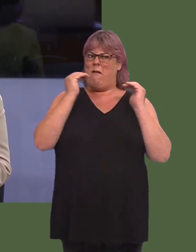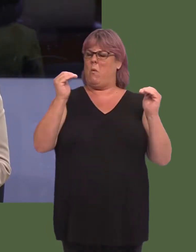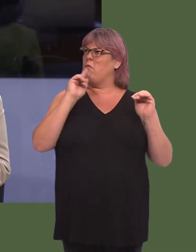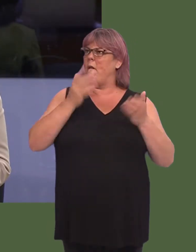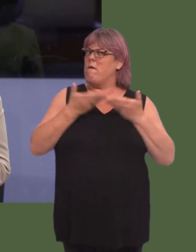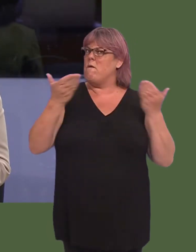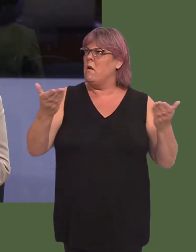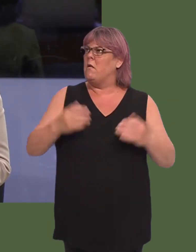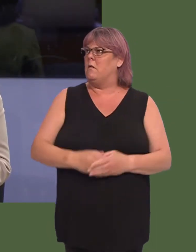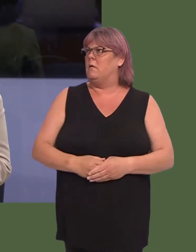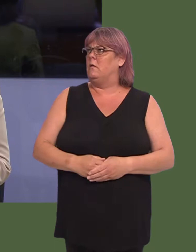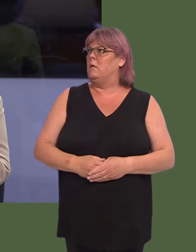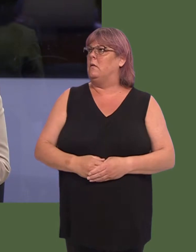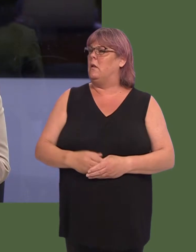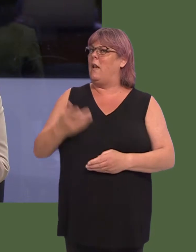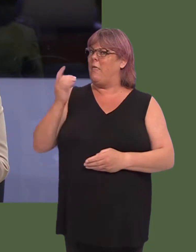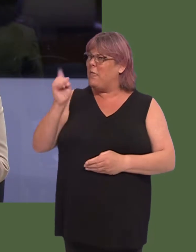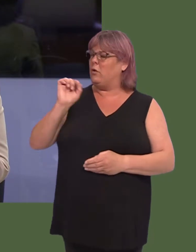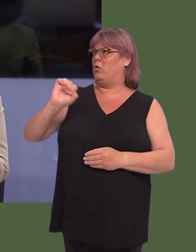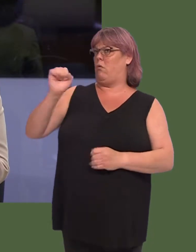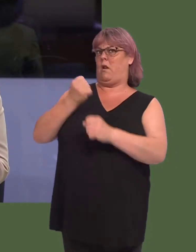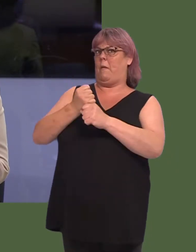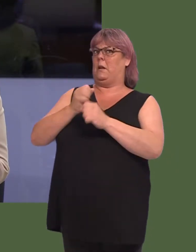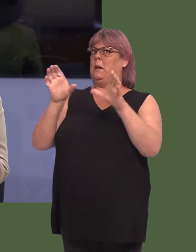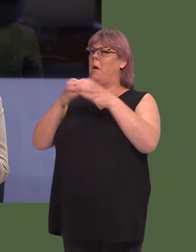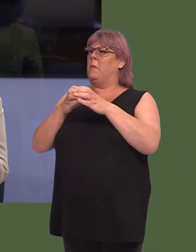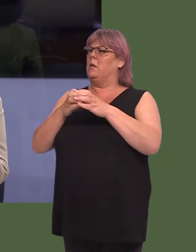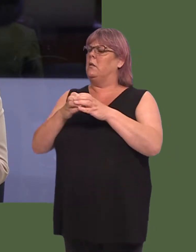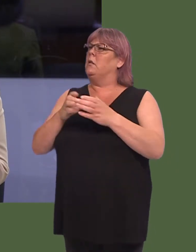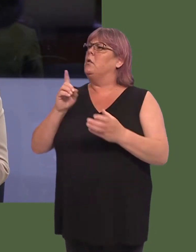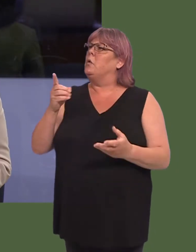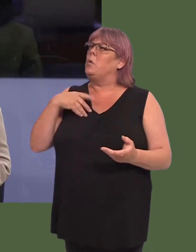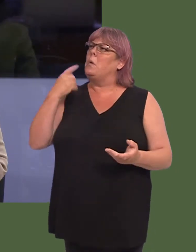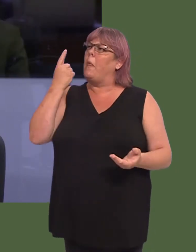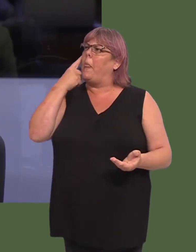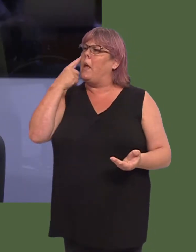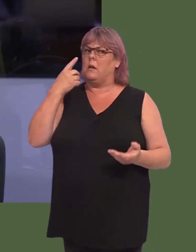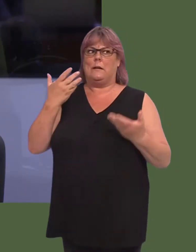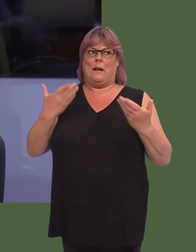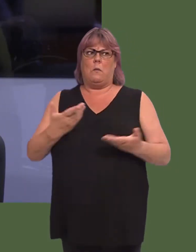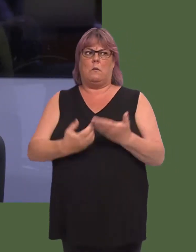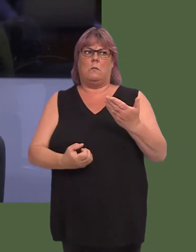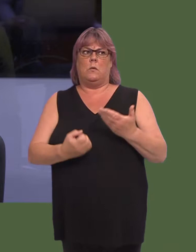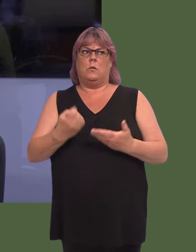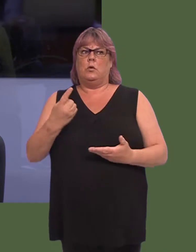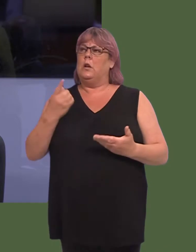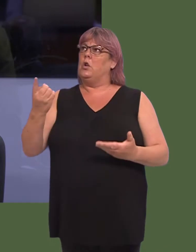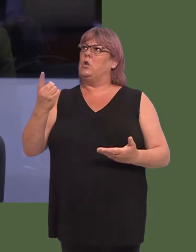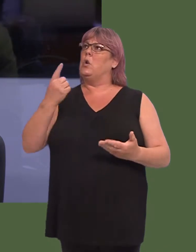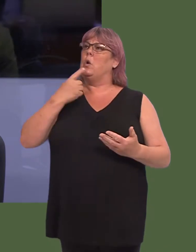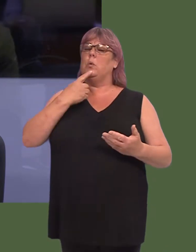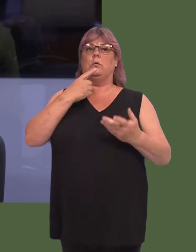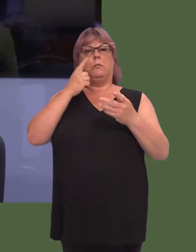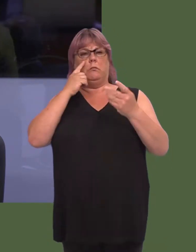scale of inequity and unfairness within your own government departments, do you not now think that it is time